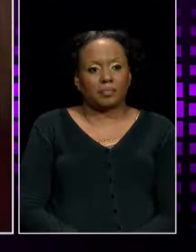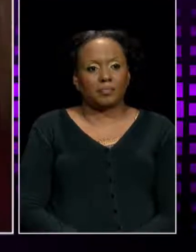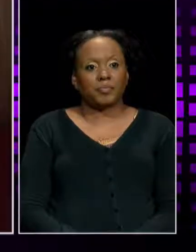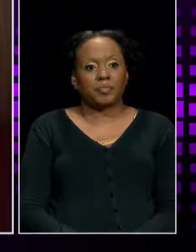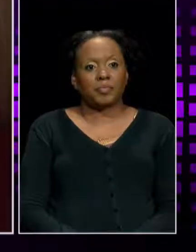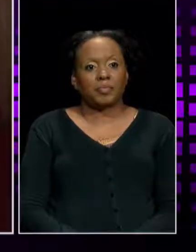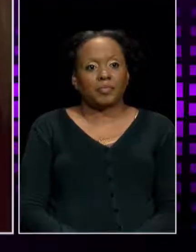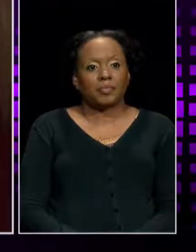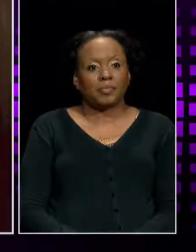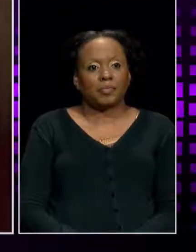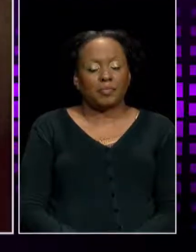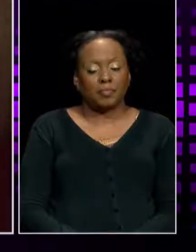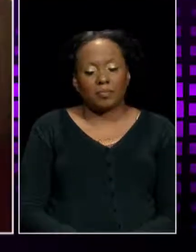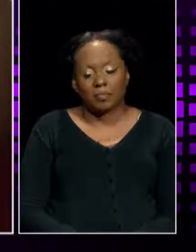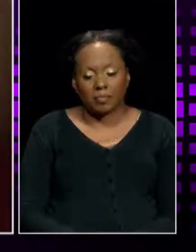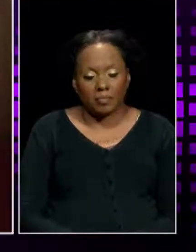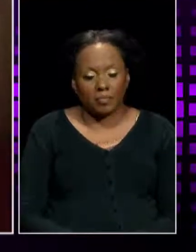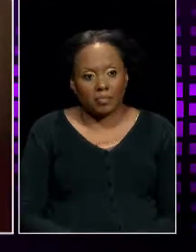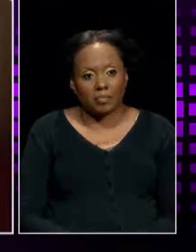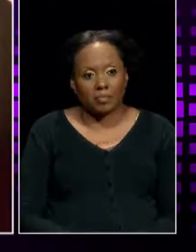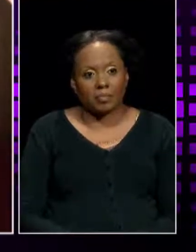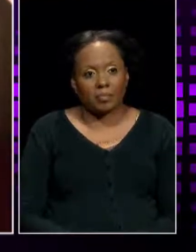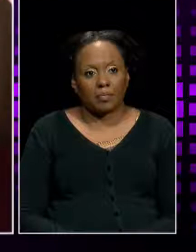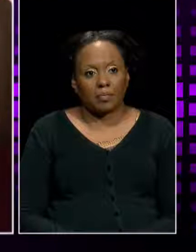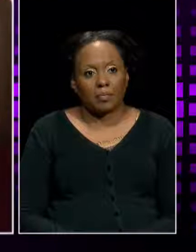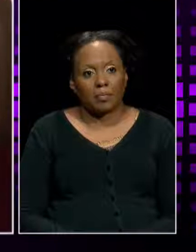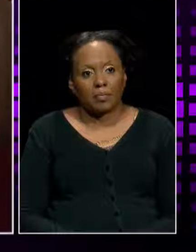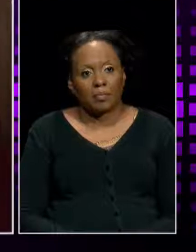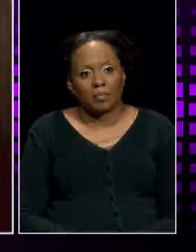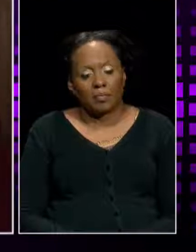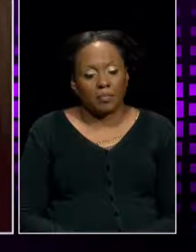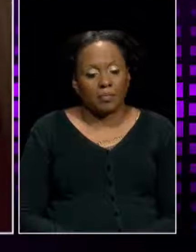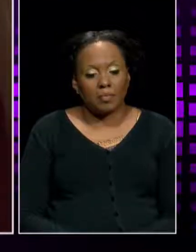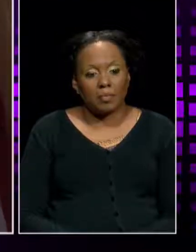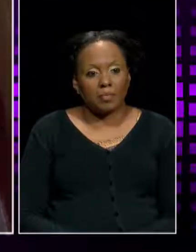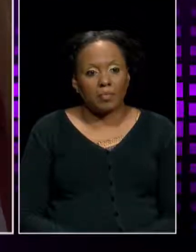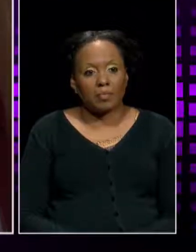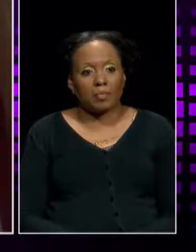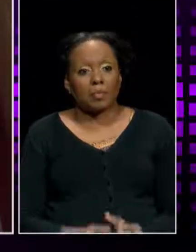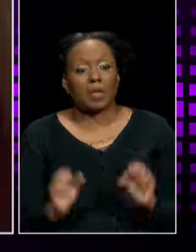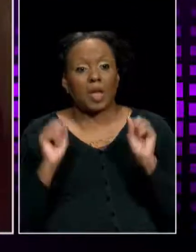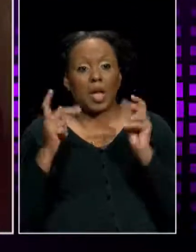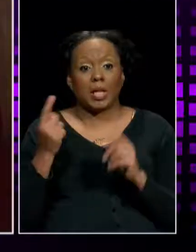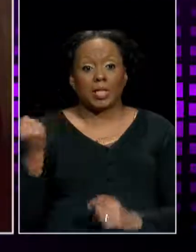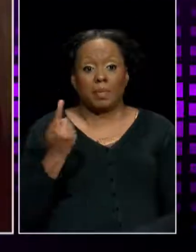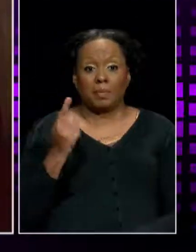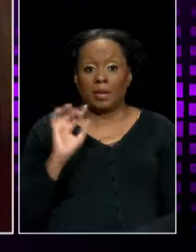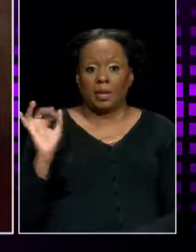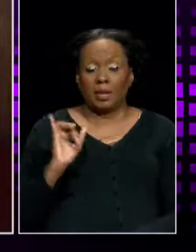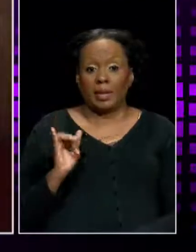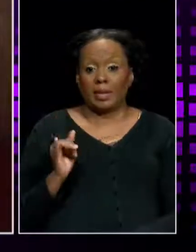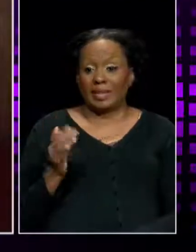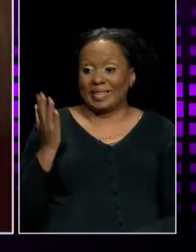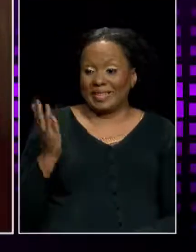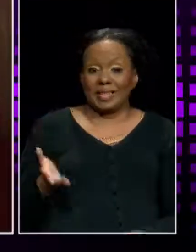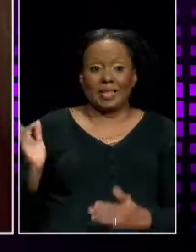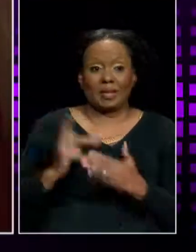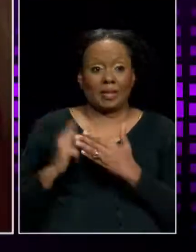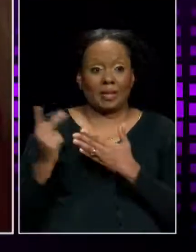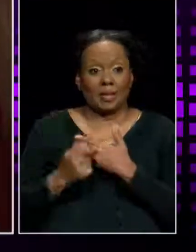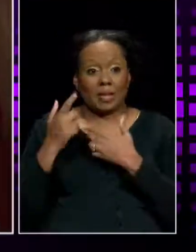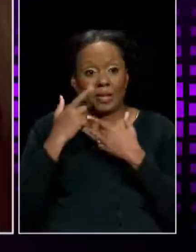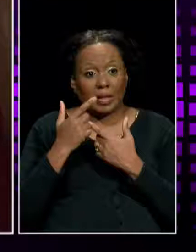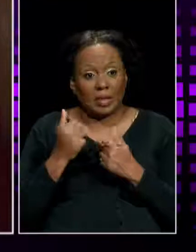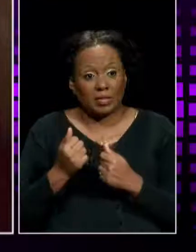You don't have to, alright. Like this, like you're doing something like this that's very informative, but they have to have like a little entertainment with it, like probably like